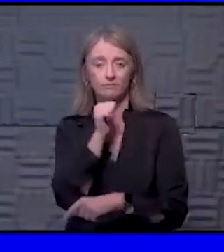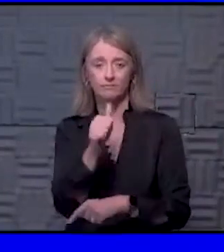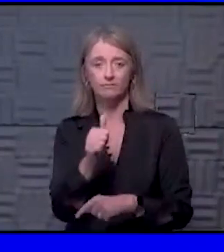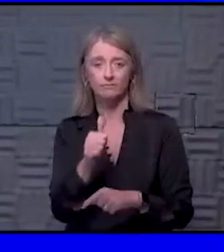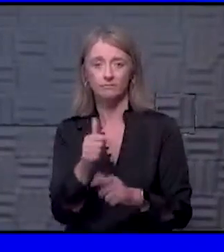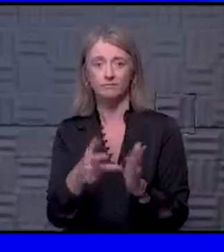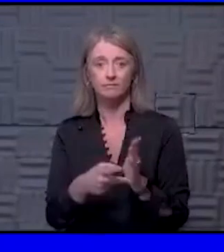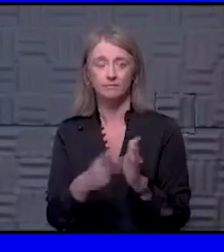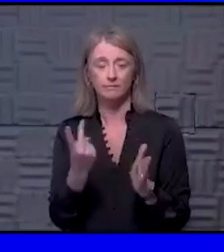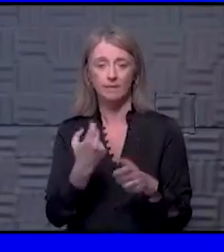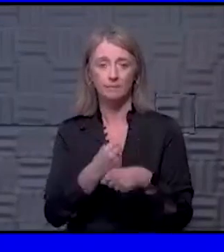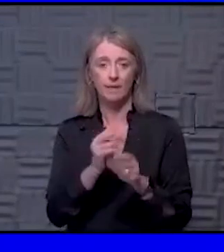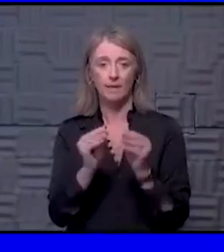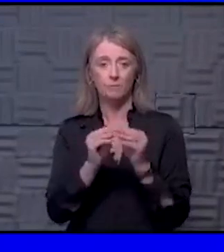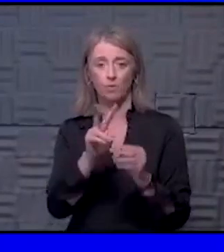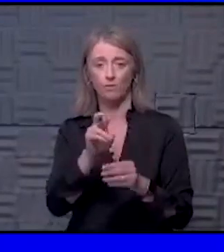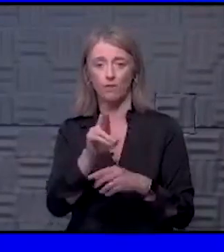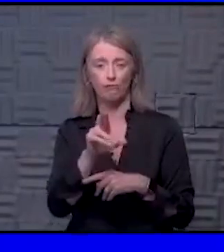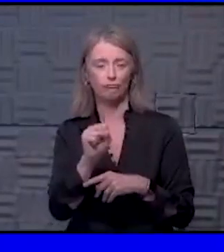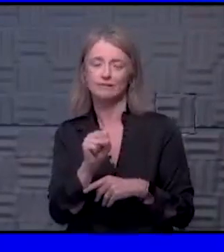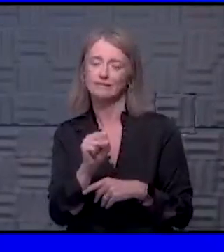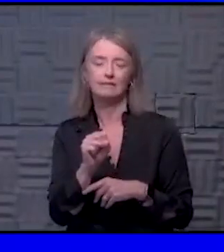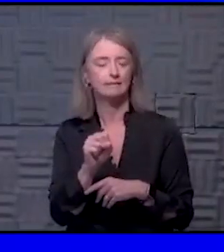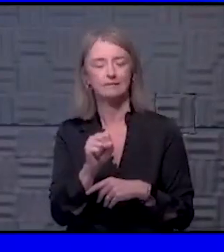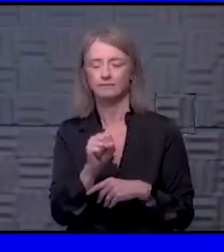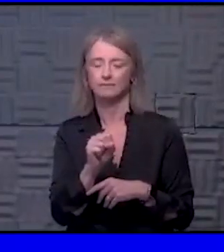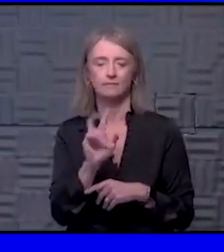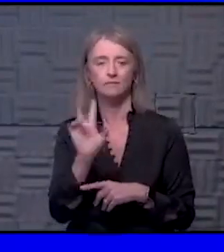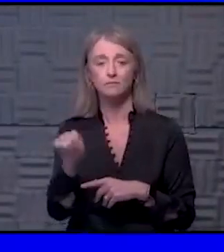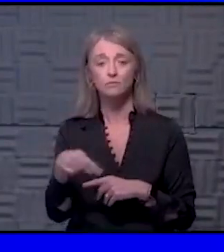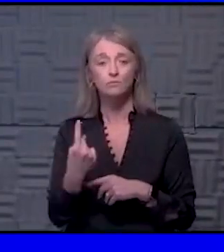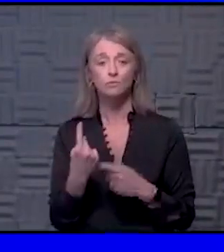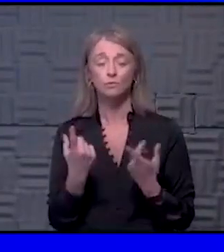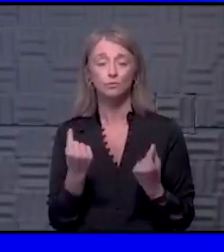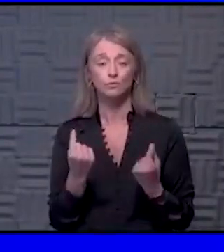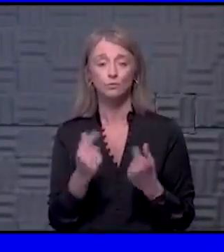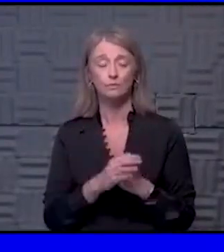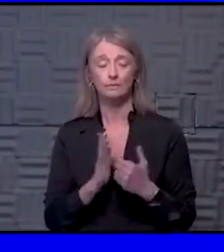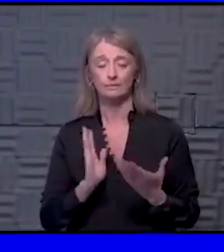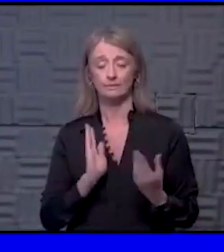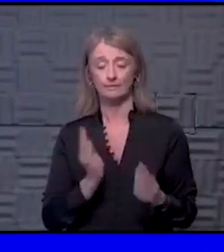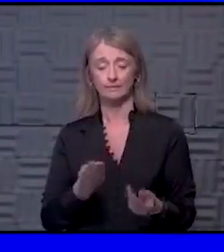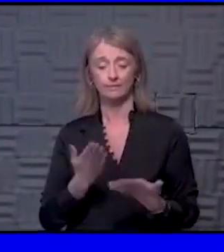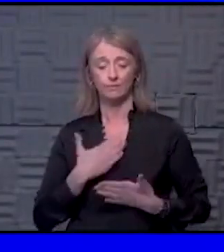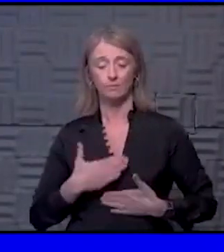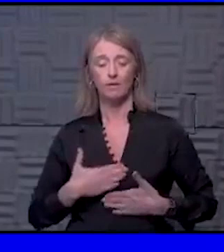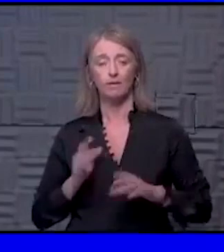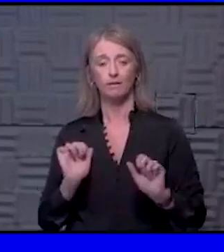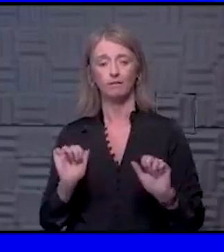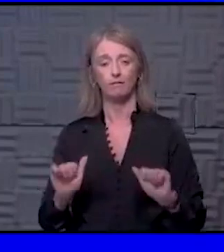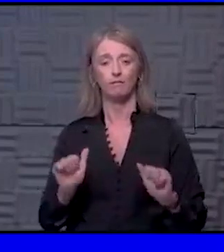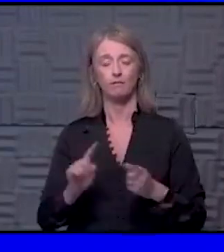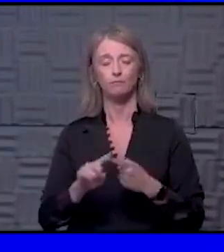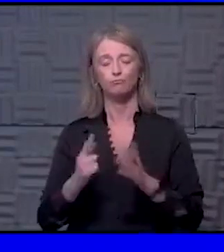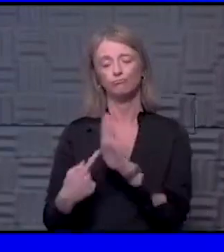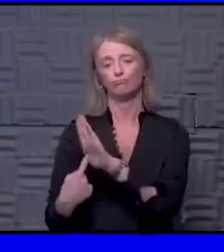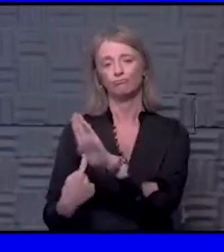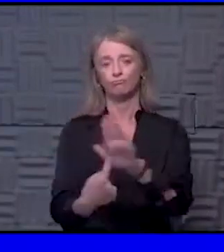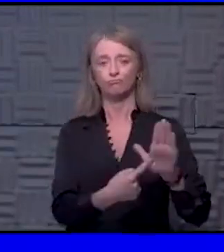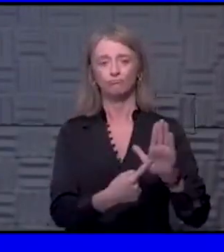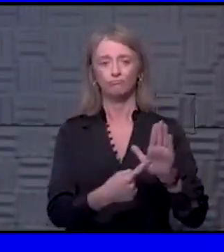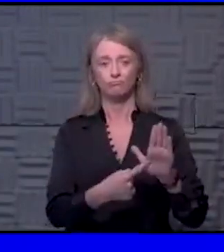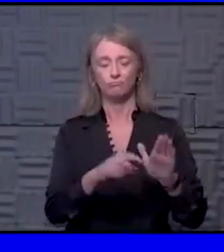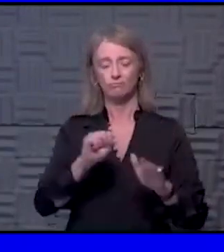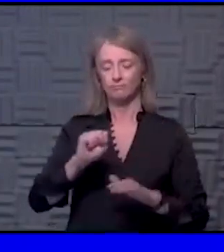not replicate and make more viruses. All it does is give your body the ability to show that